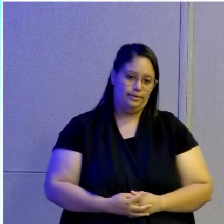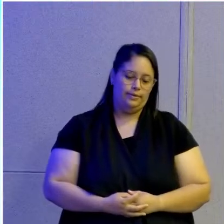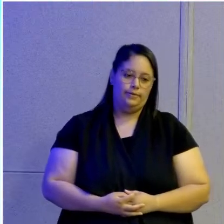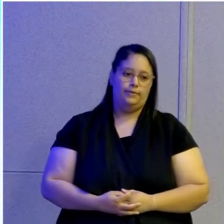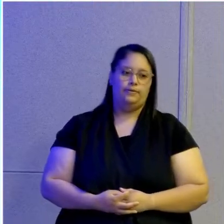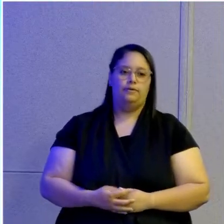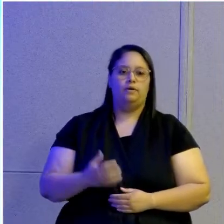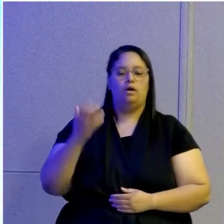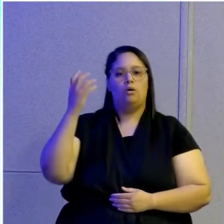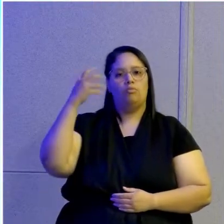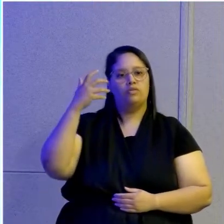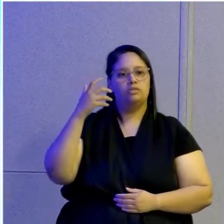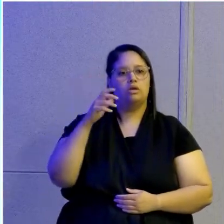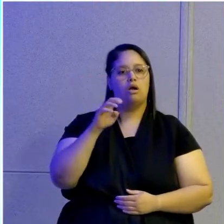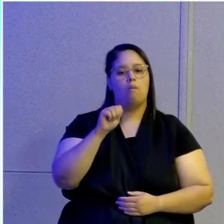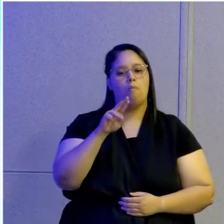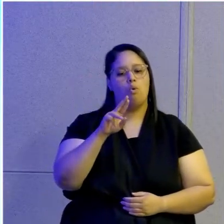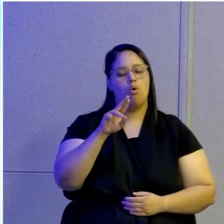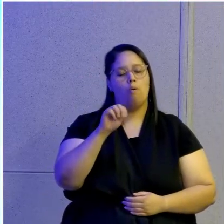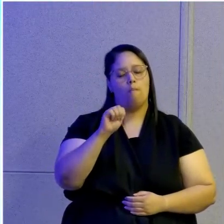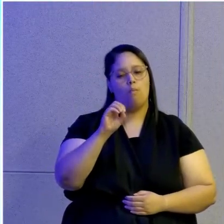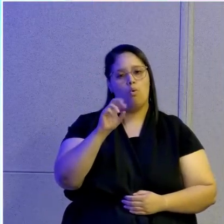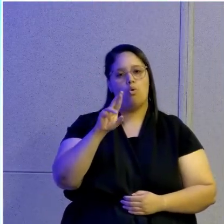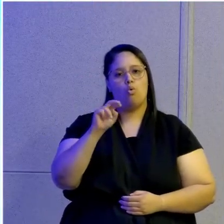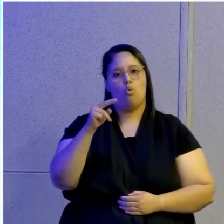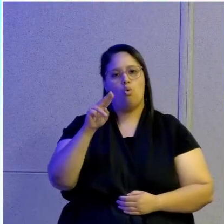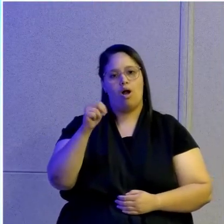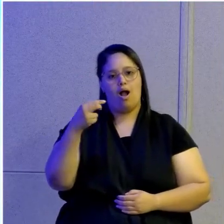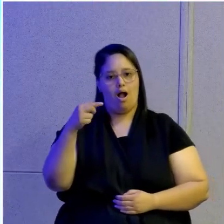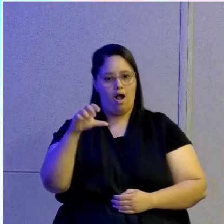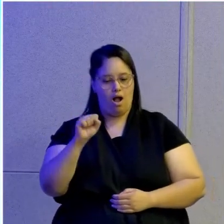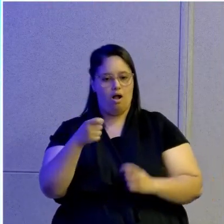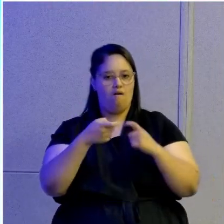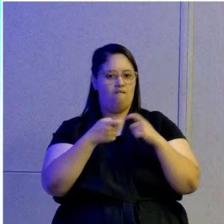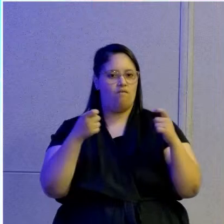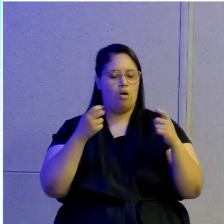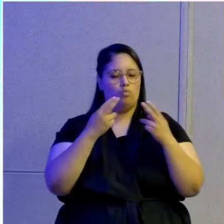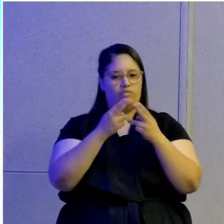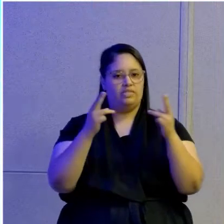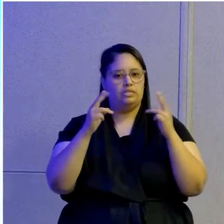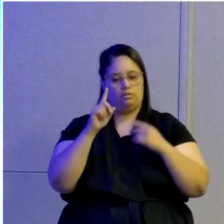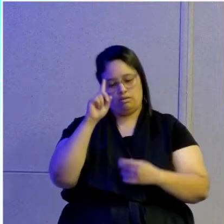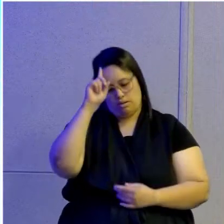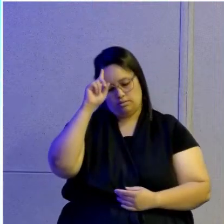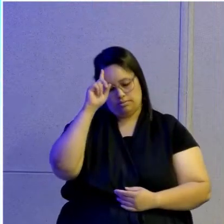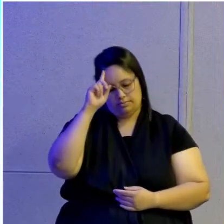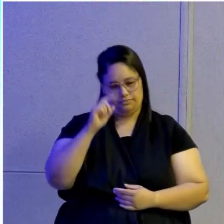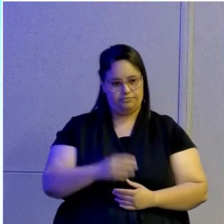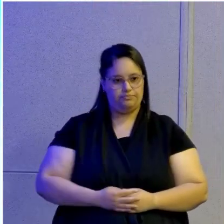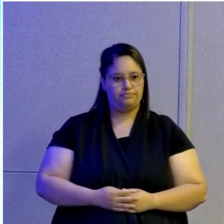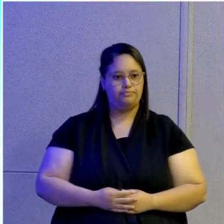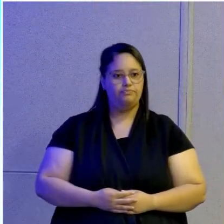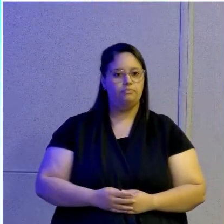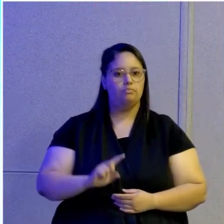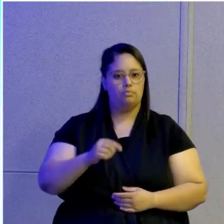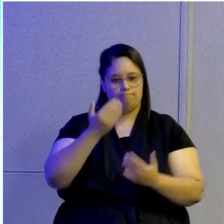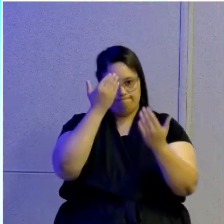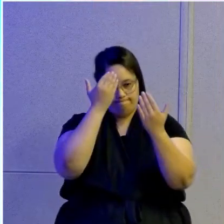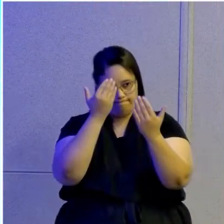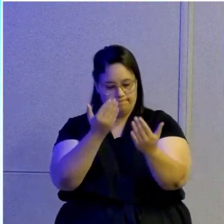Professor Azwindini Morongo from the University of Nelson Mandela, let me acknowledge